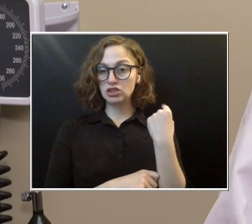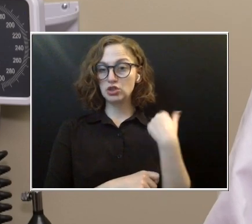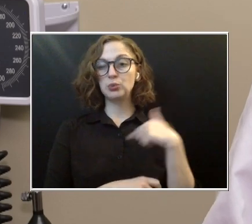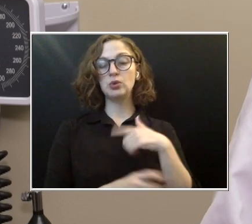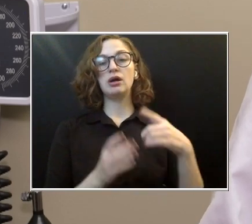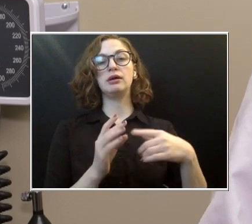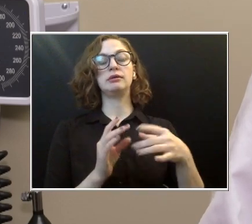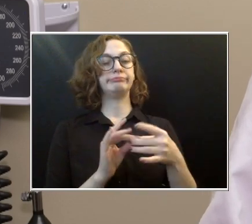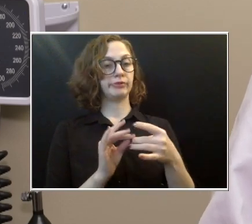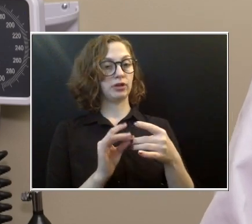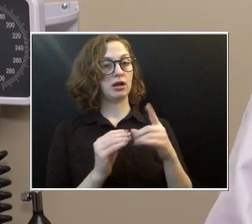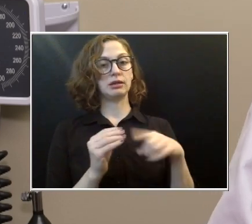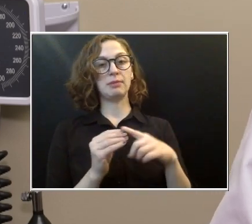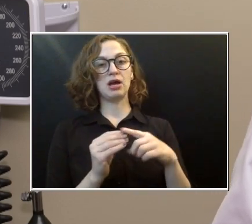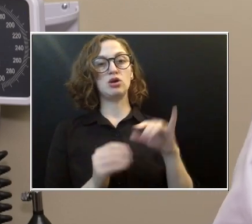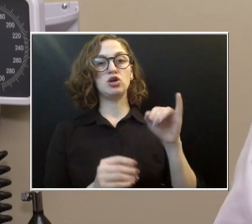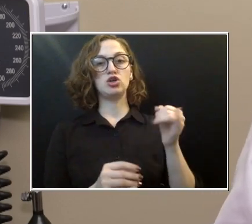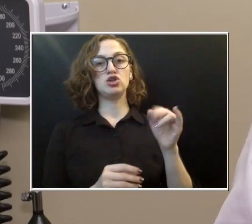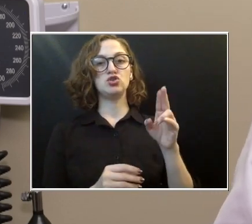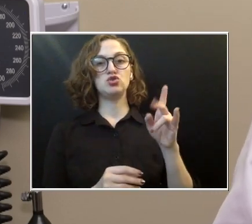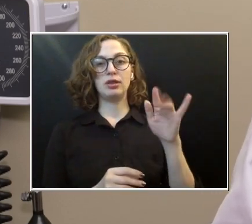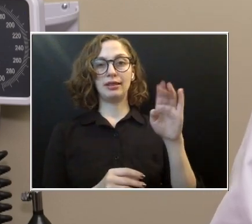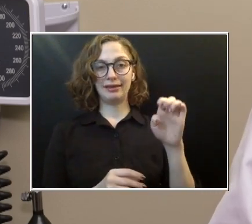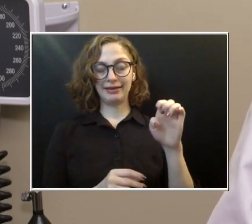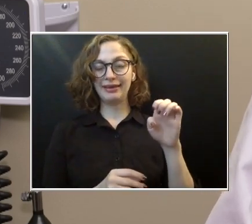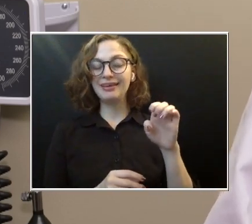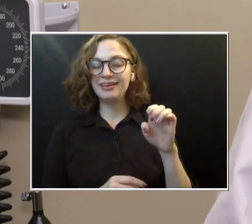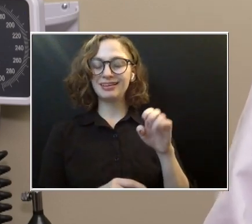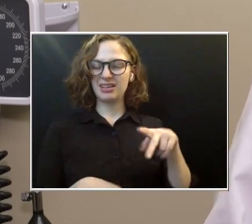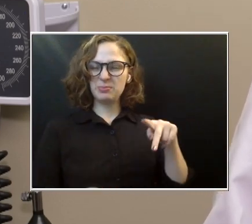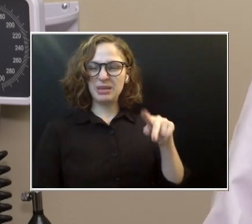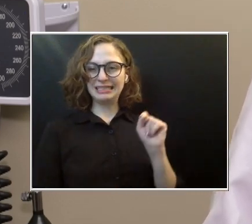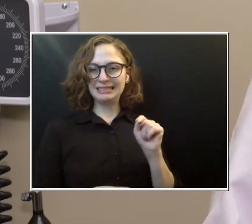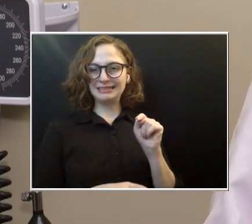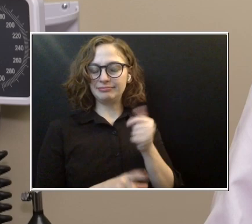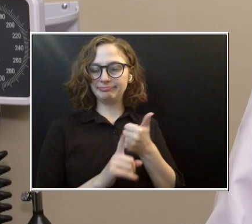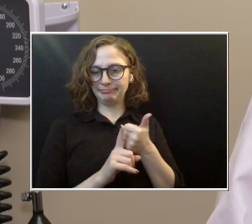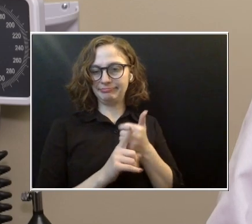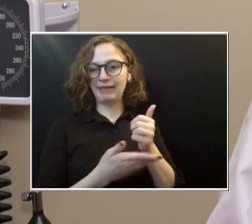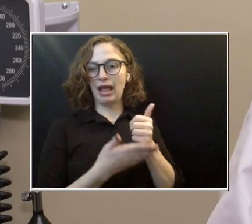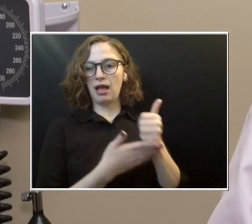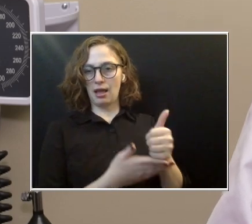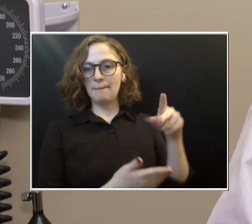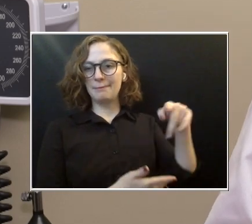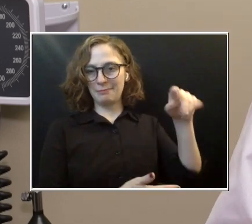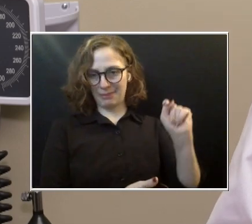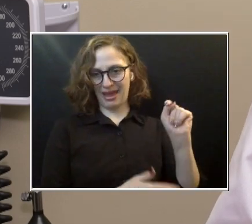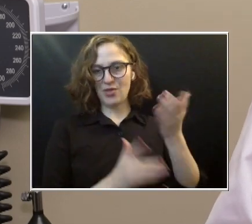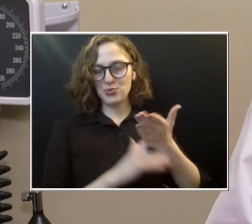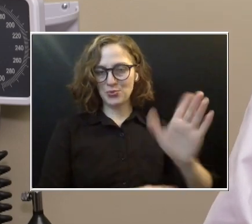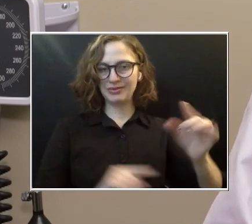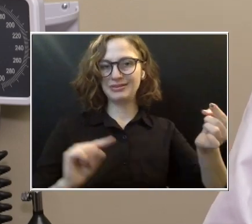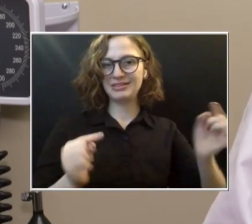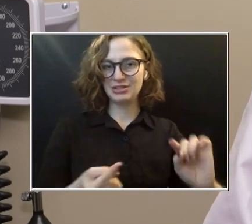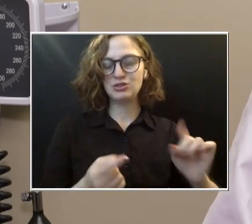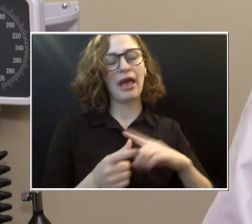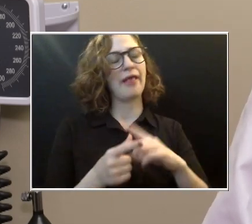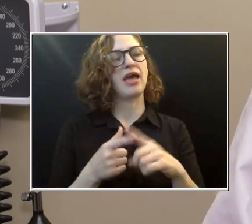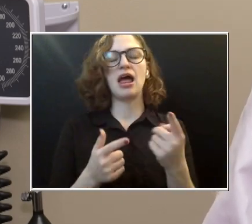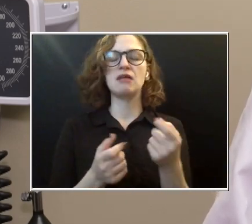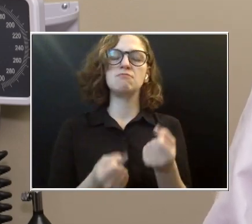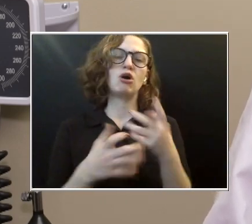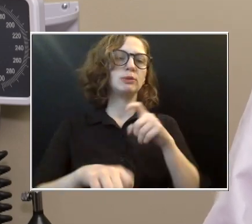helped Pat through his injury. And then, we're out there multiple times a week in organized injury clinic sort